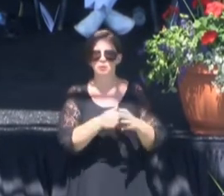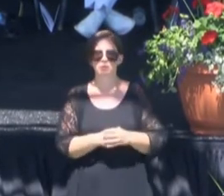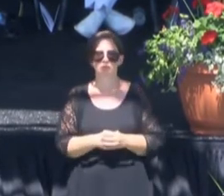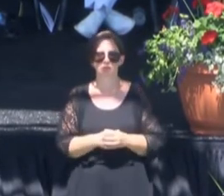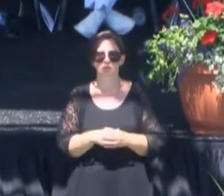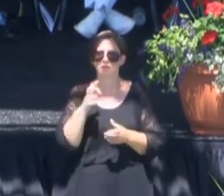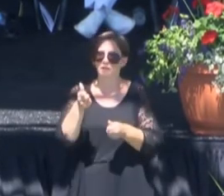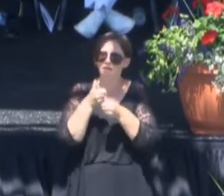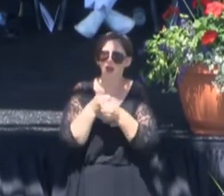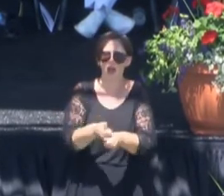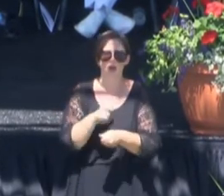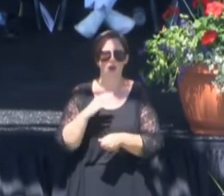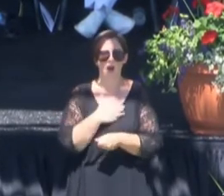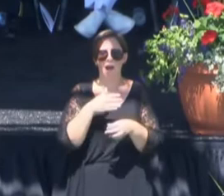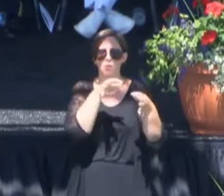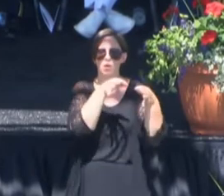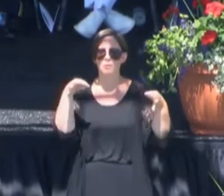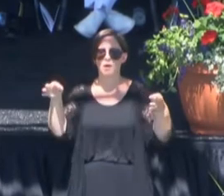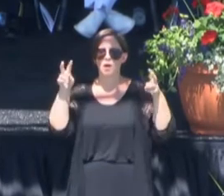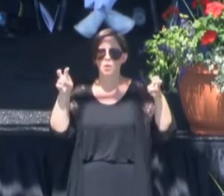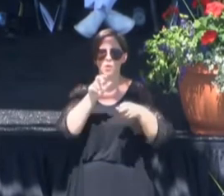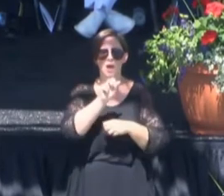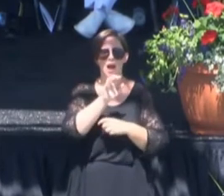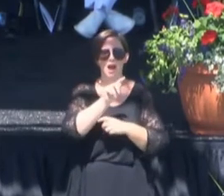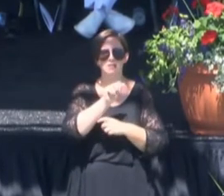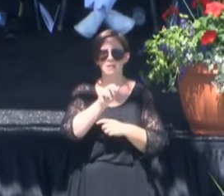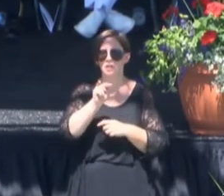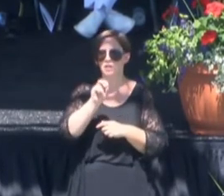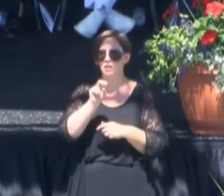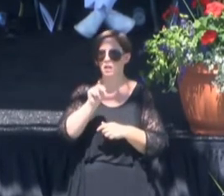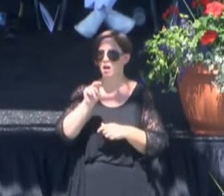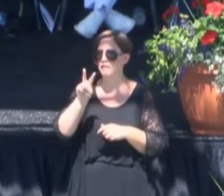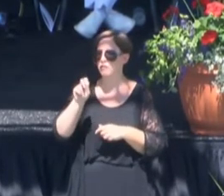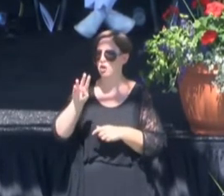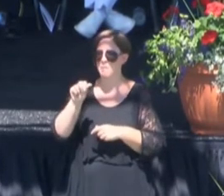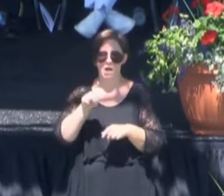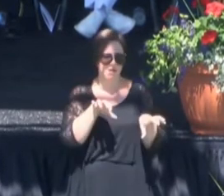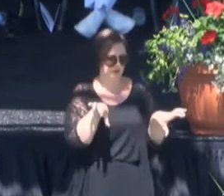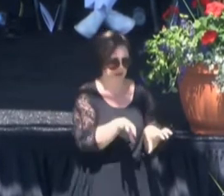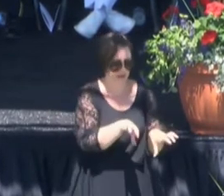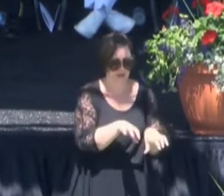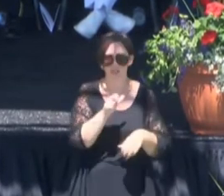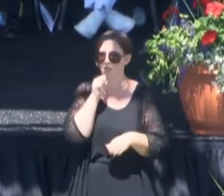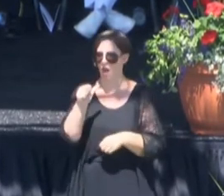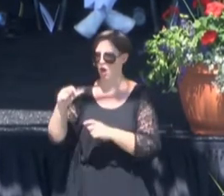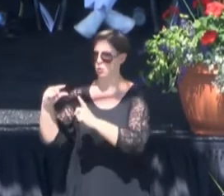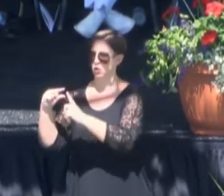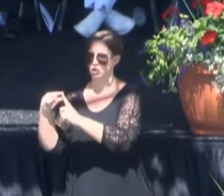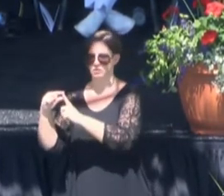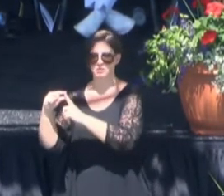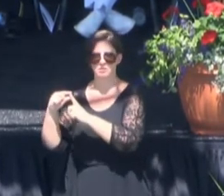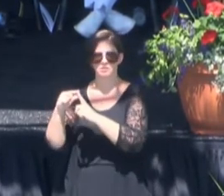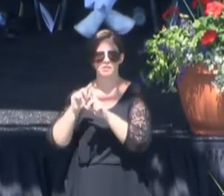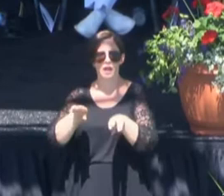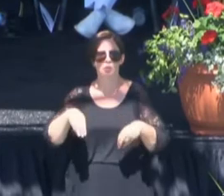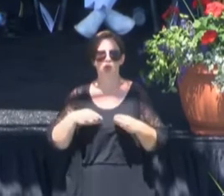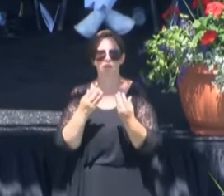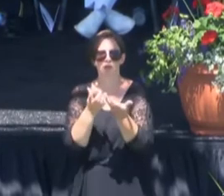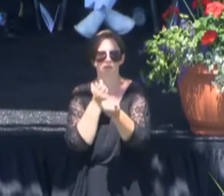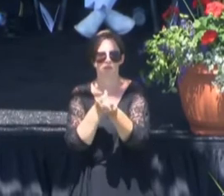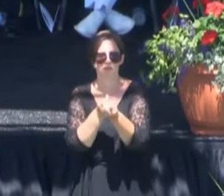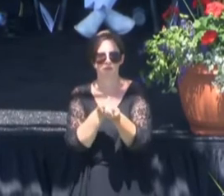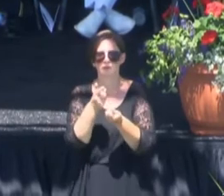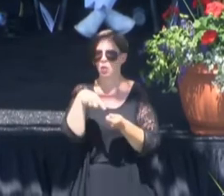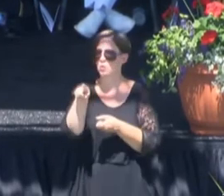Live by the motto, acta non verba, deeds, not words, and give back. And for those of you going